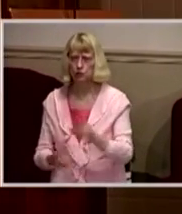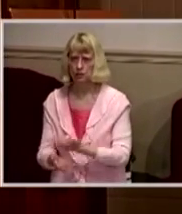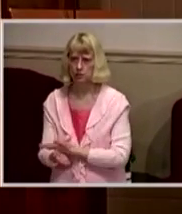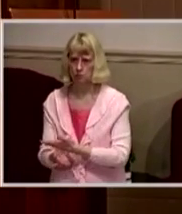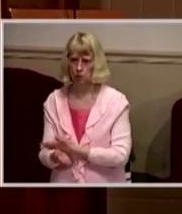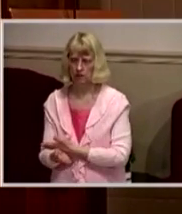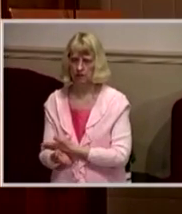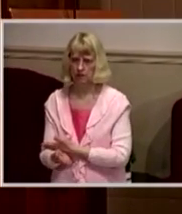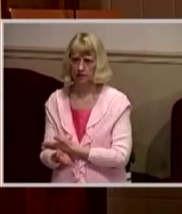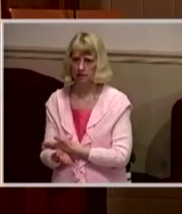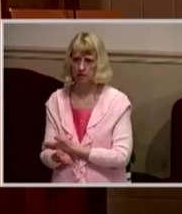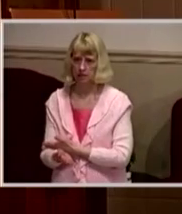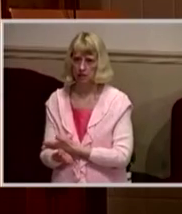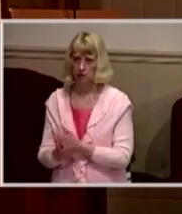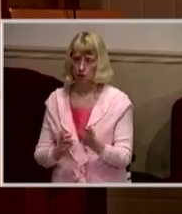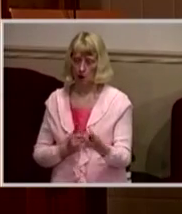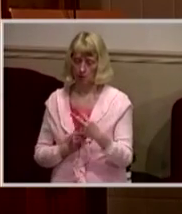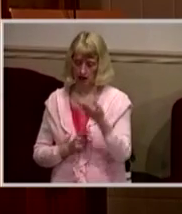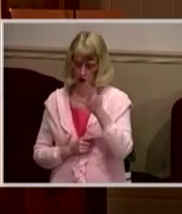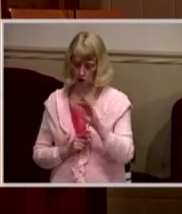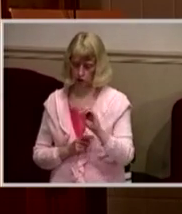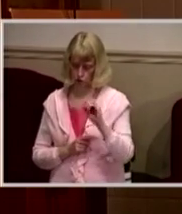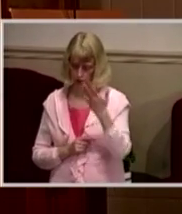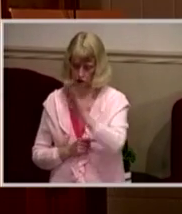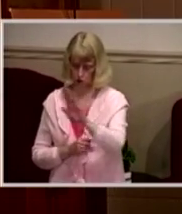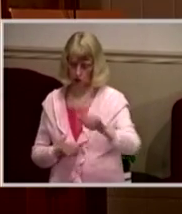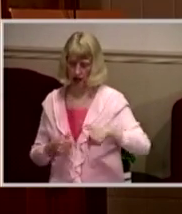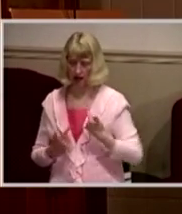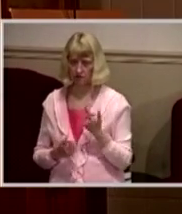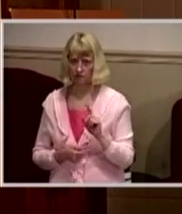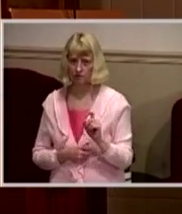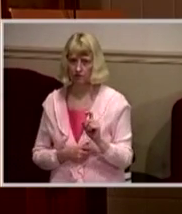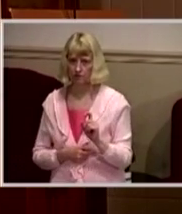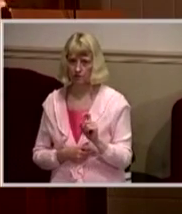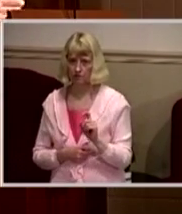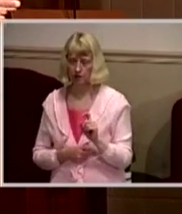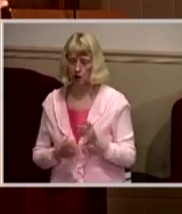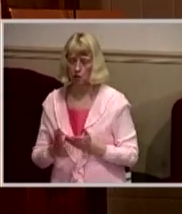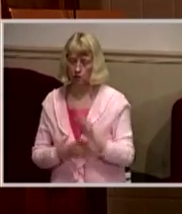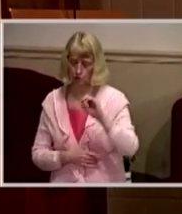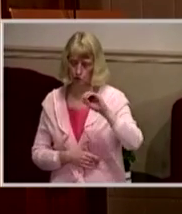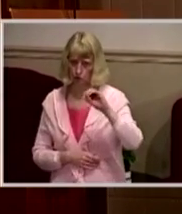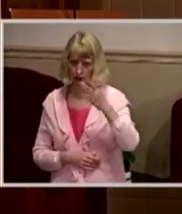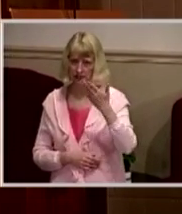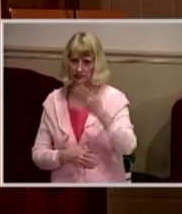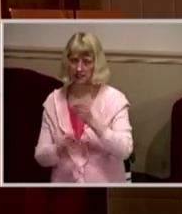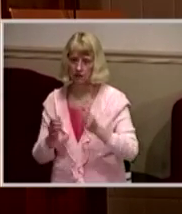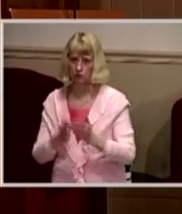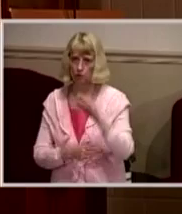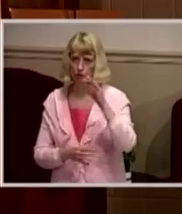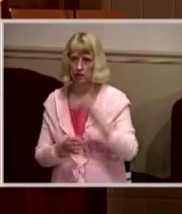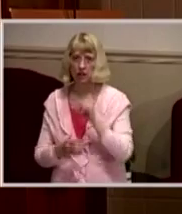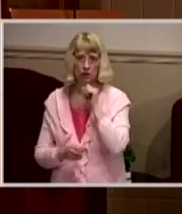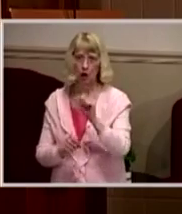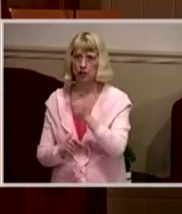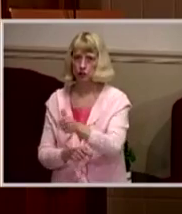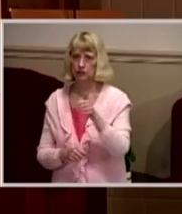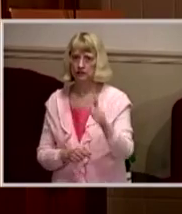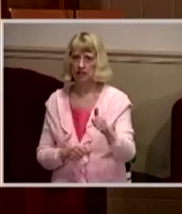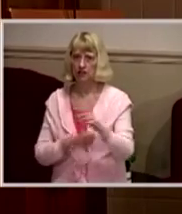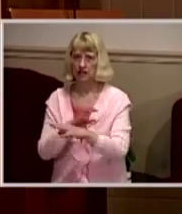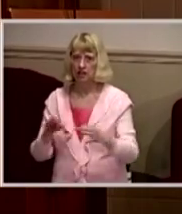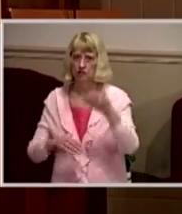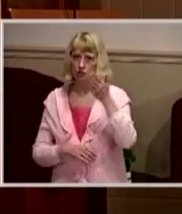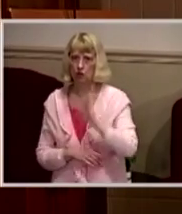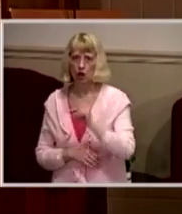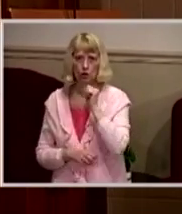morning, have you applied God's grace to your life? For by grace are ye saved through faith, and that not of yourselves, it is